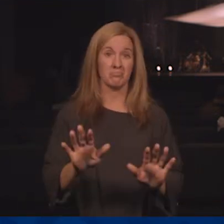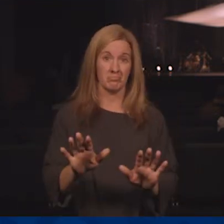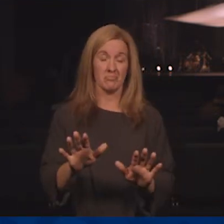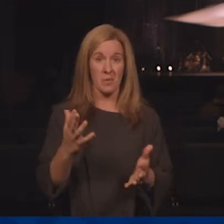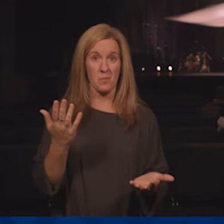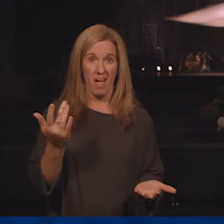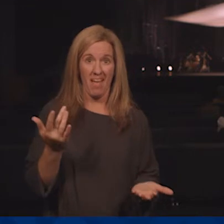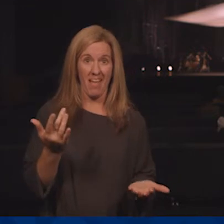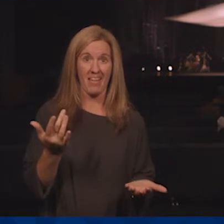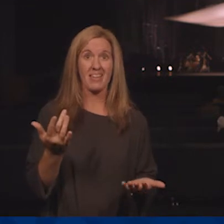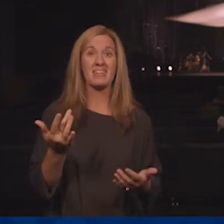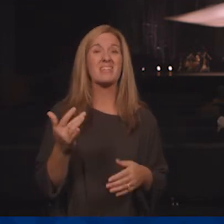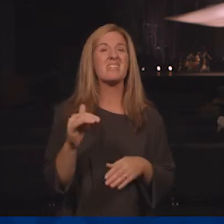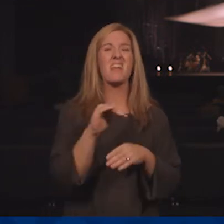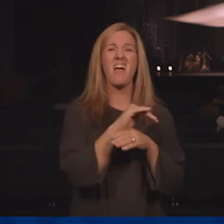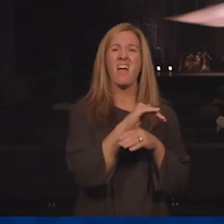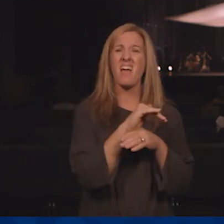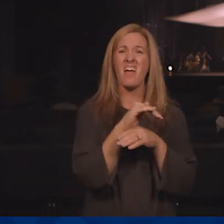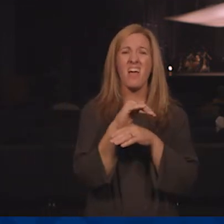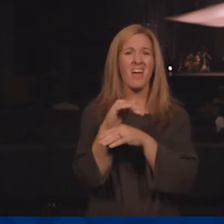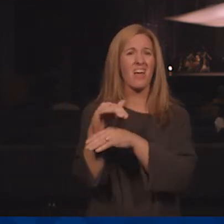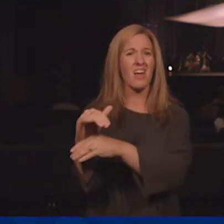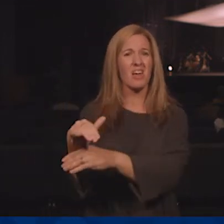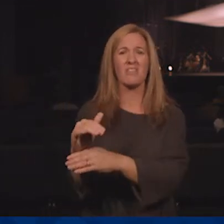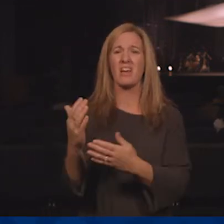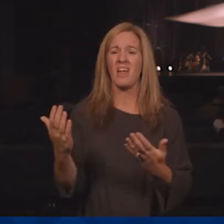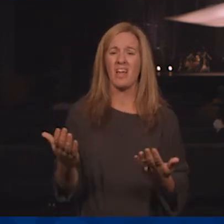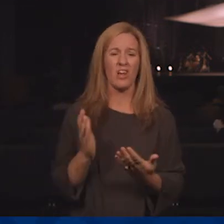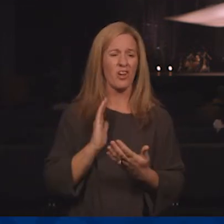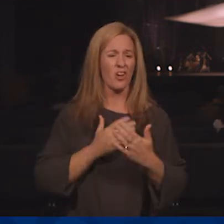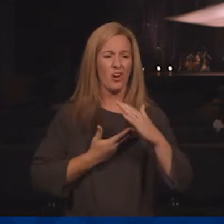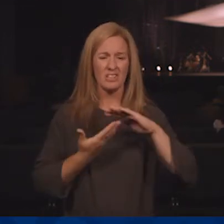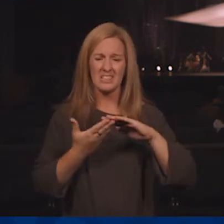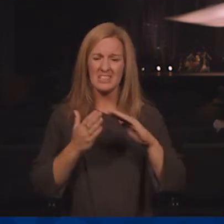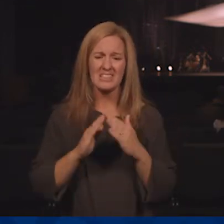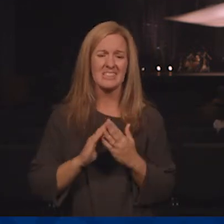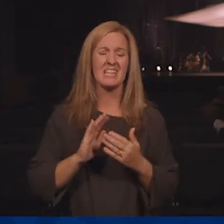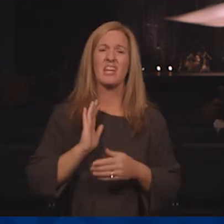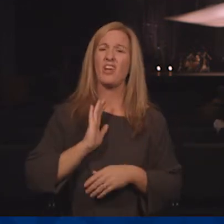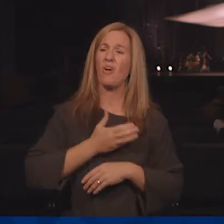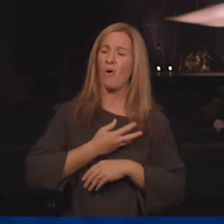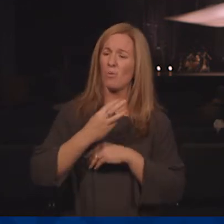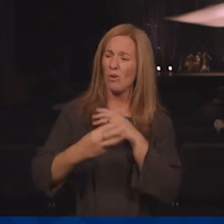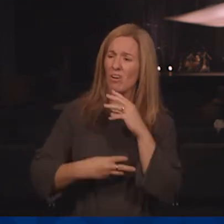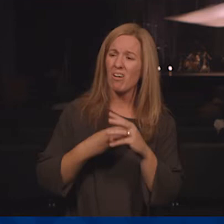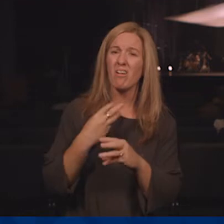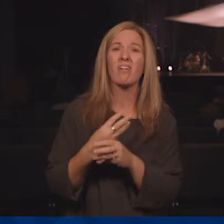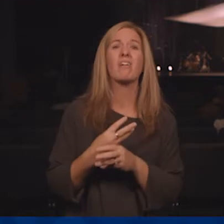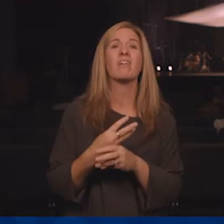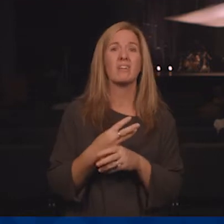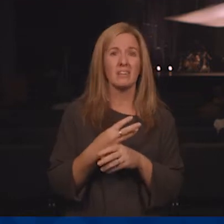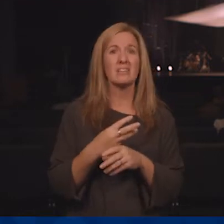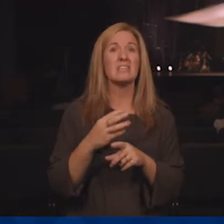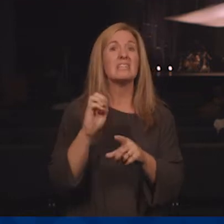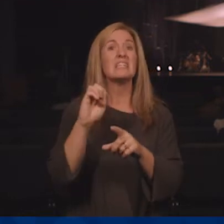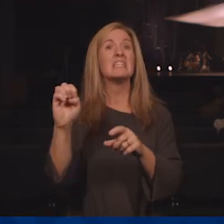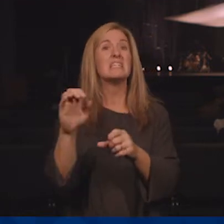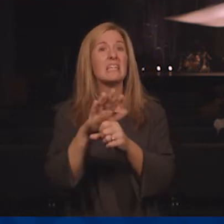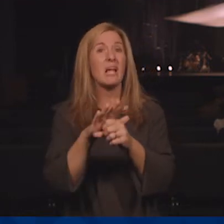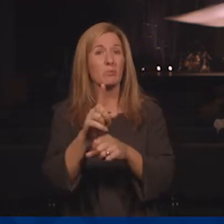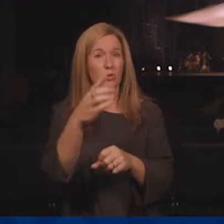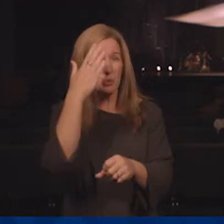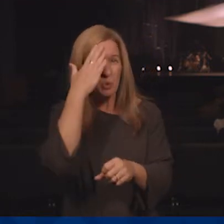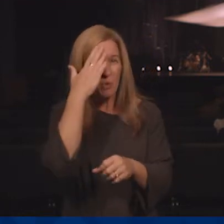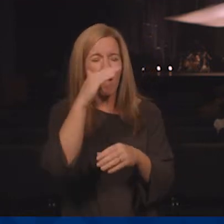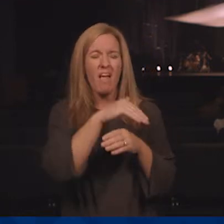Because every night in our city and in our world, every night, folks, you know East Campus, every night, people wake up at 2